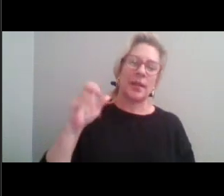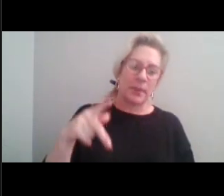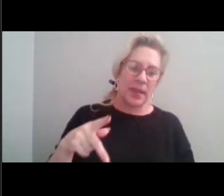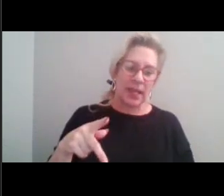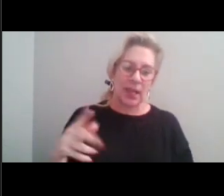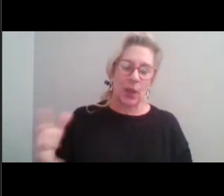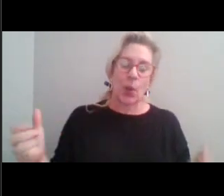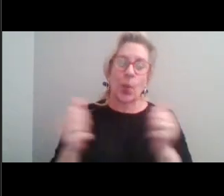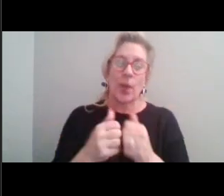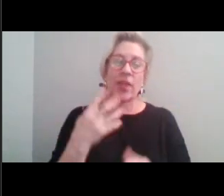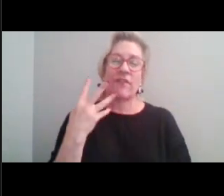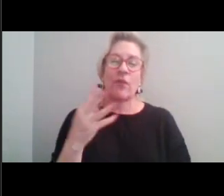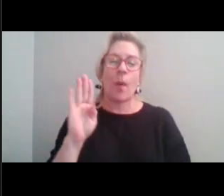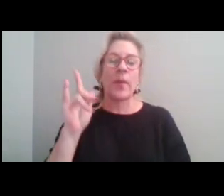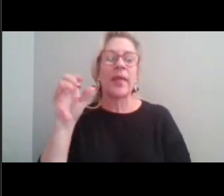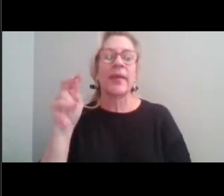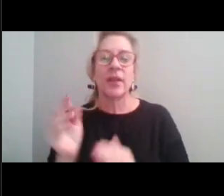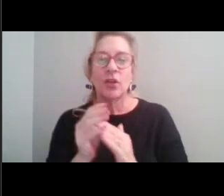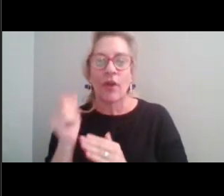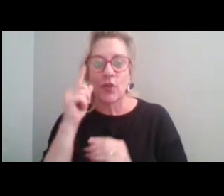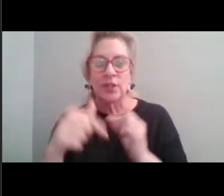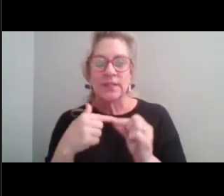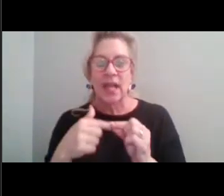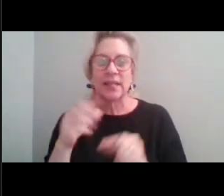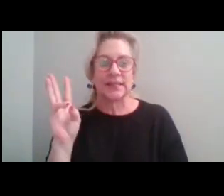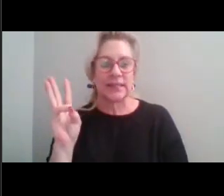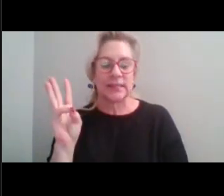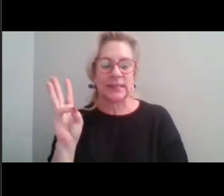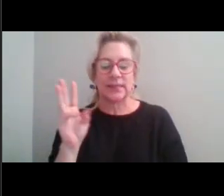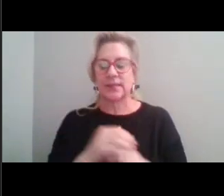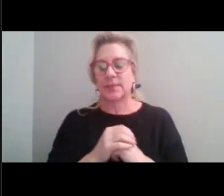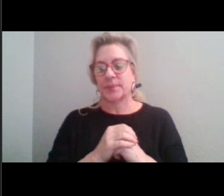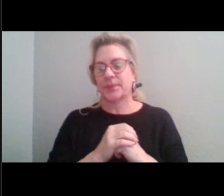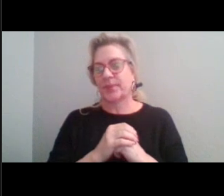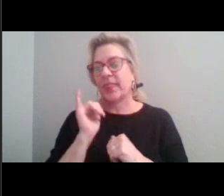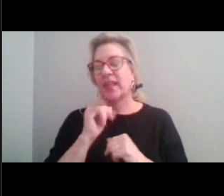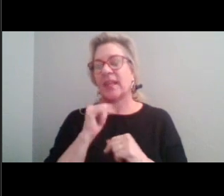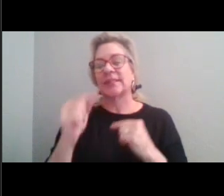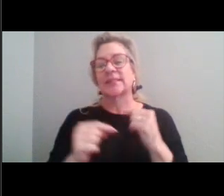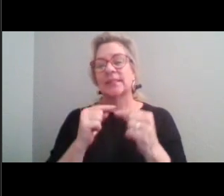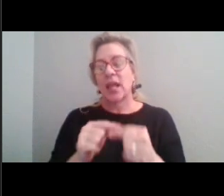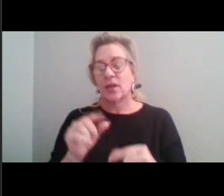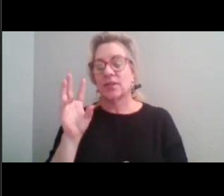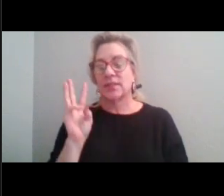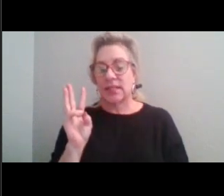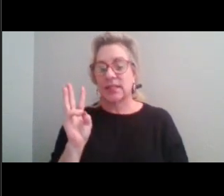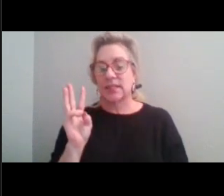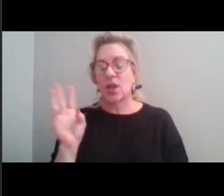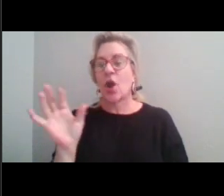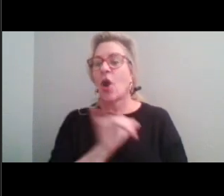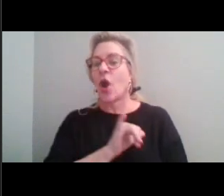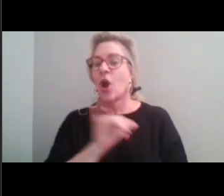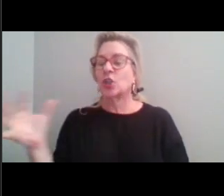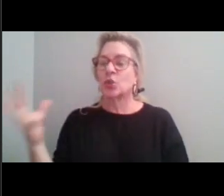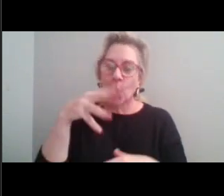billion for Cycle 6. This Cycle 6 also